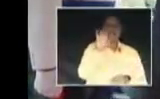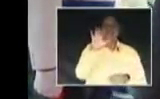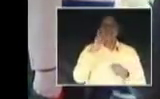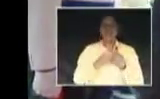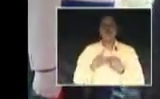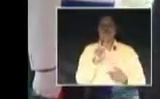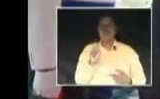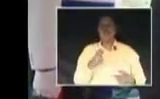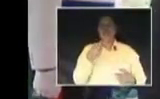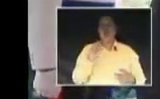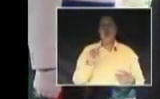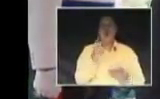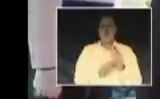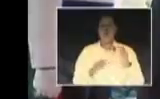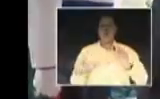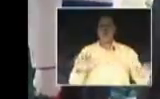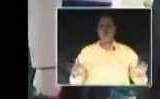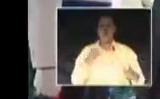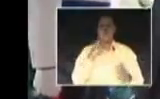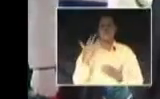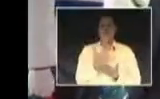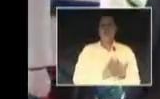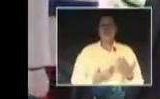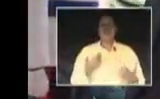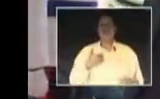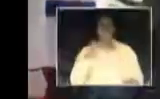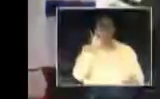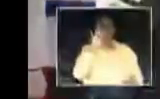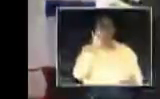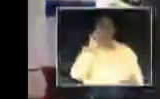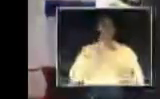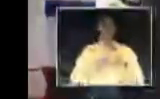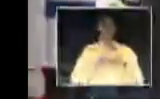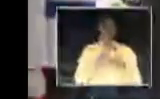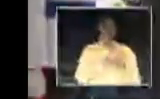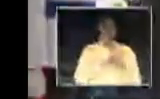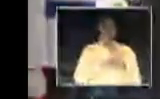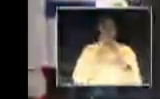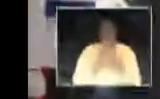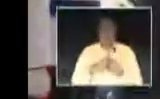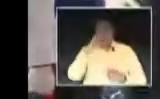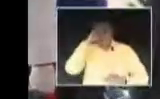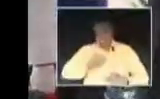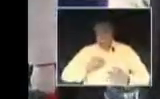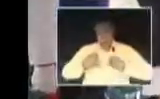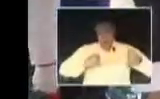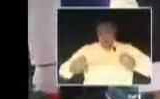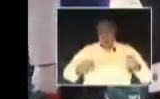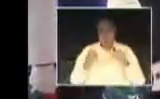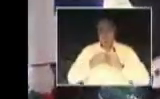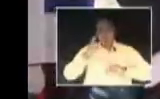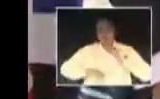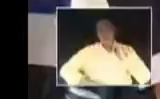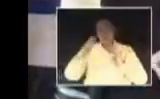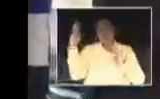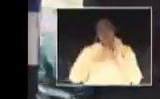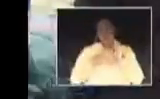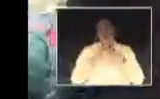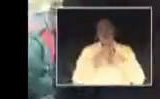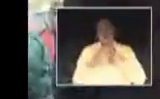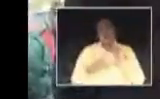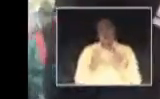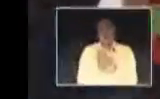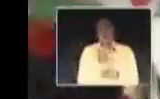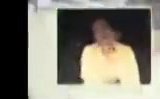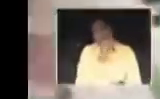Hut franchises, which collectively has 46 locations and employs more than 2,000 Jamaicans.